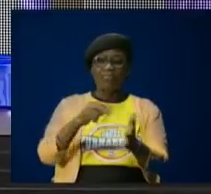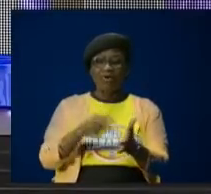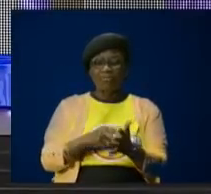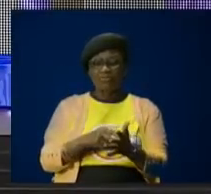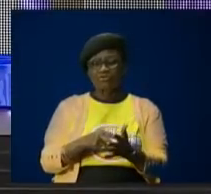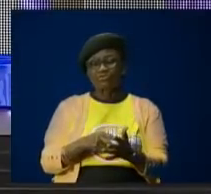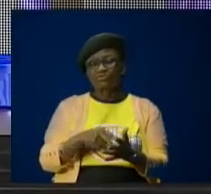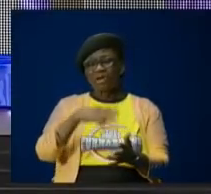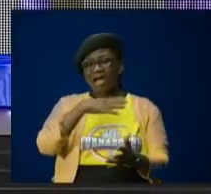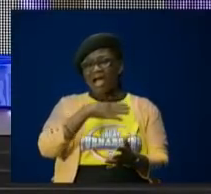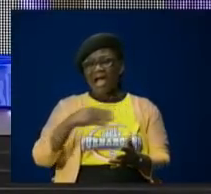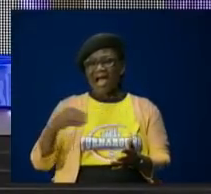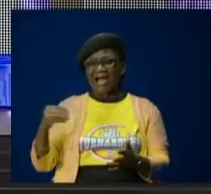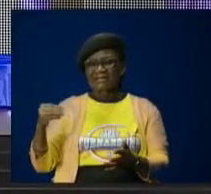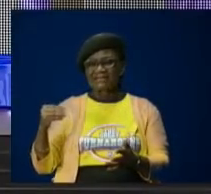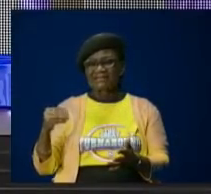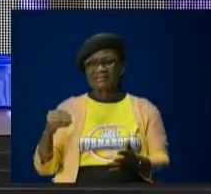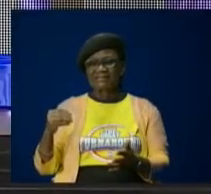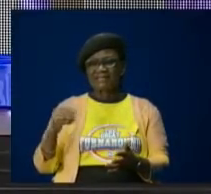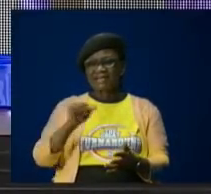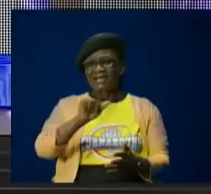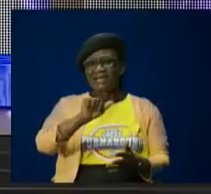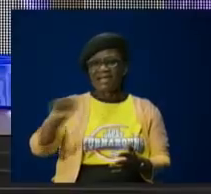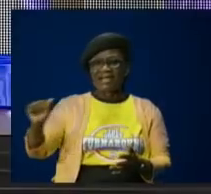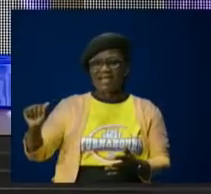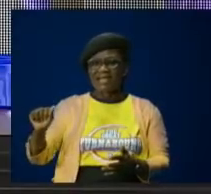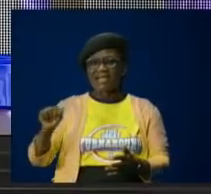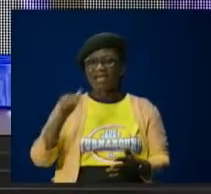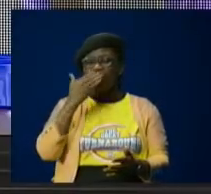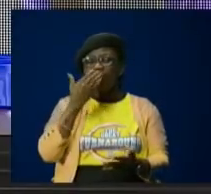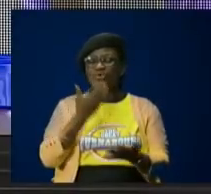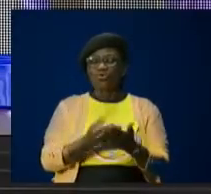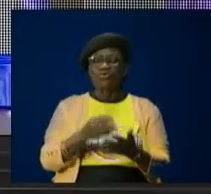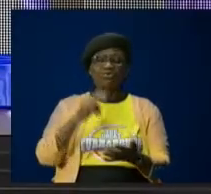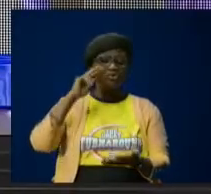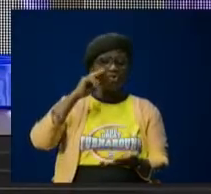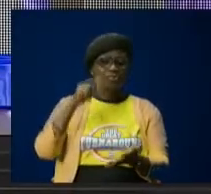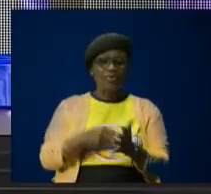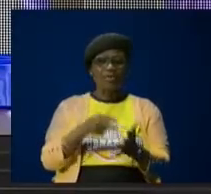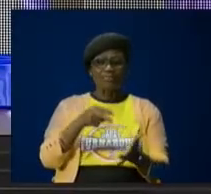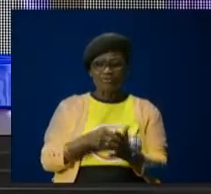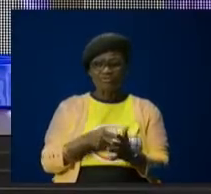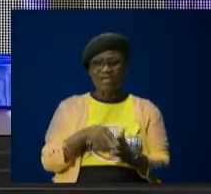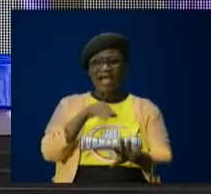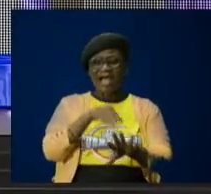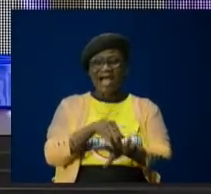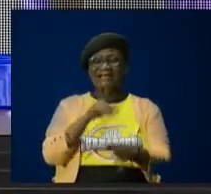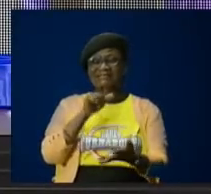And a good purpose at that.